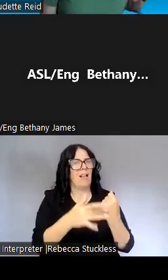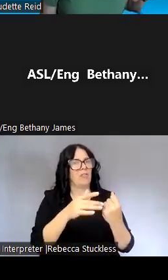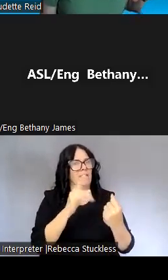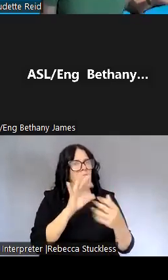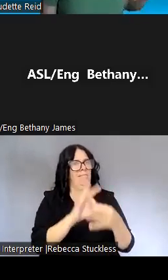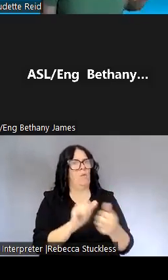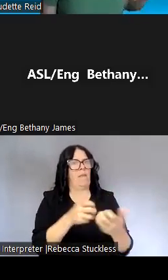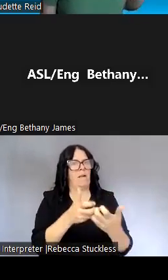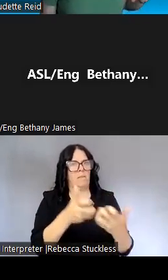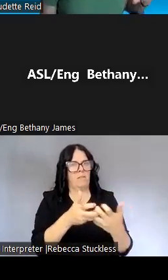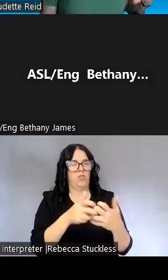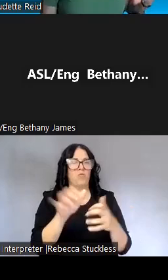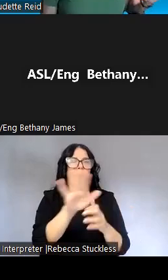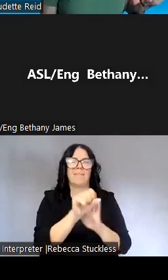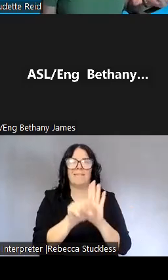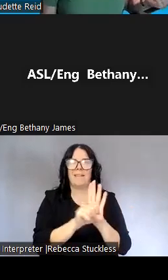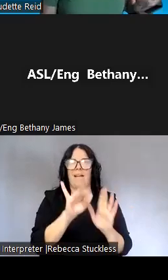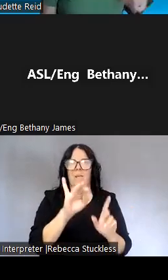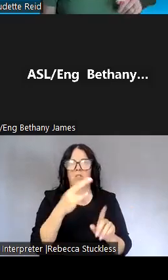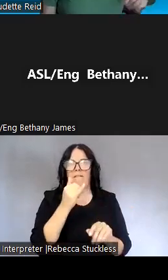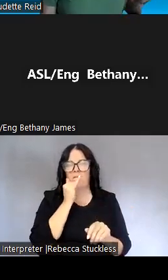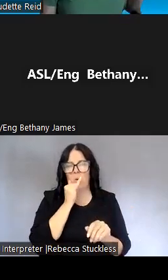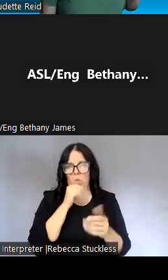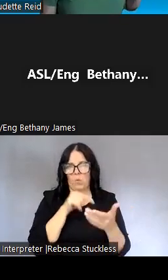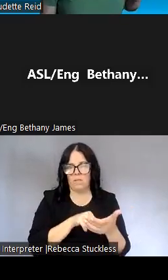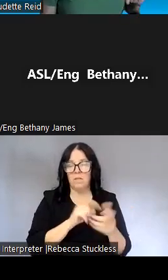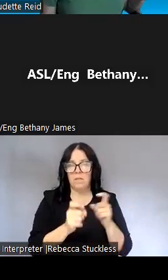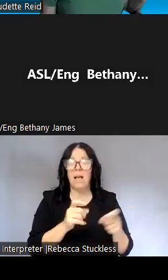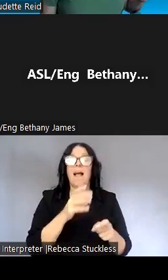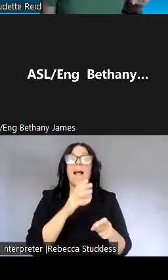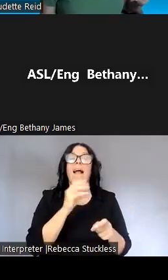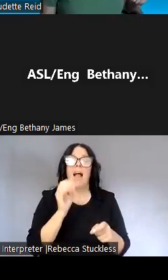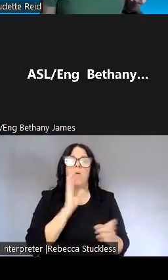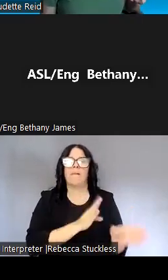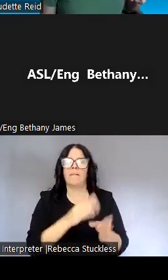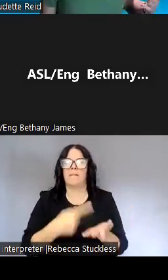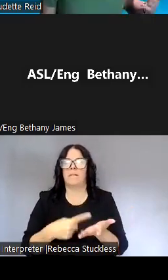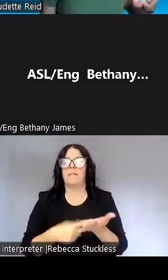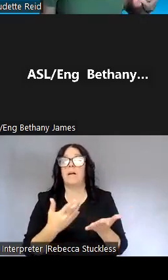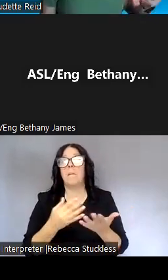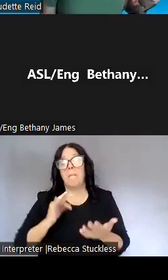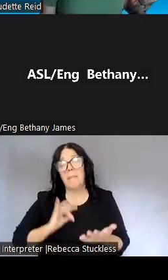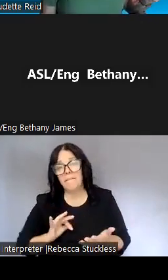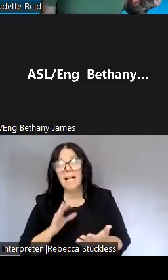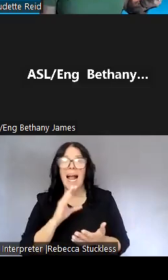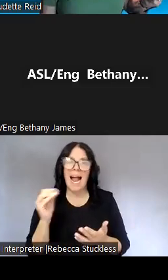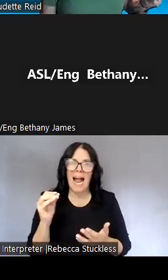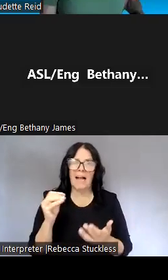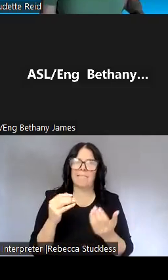Michigan, and then talk about the benefits and limitations of using apps as a job